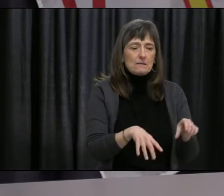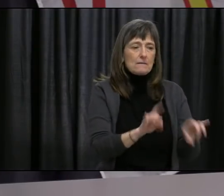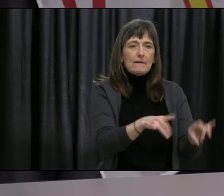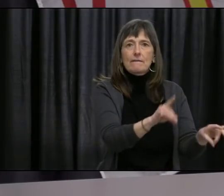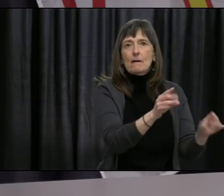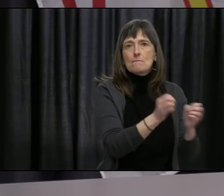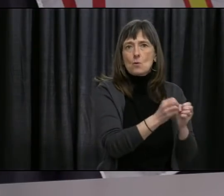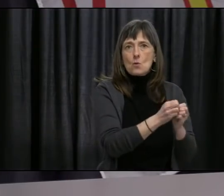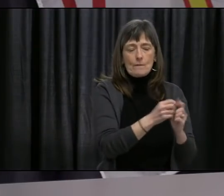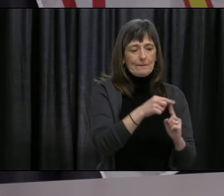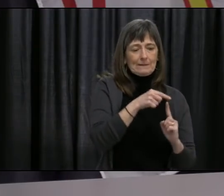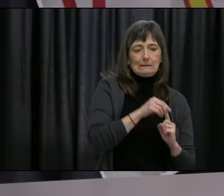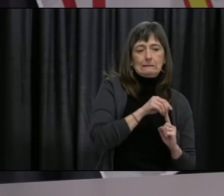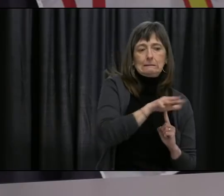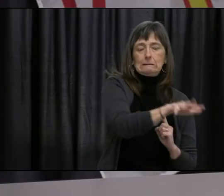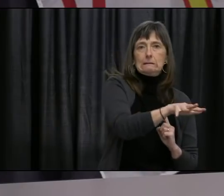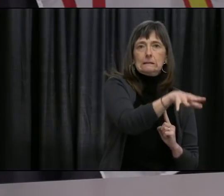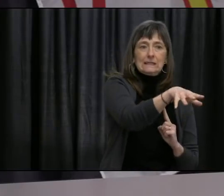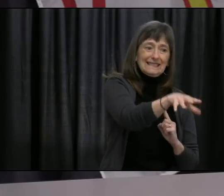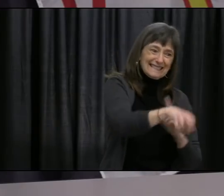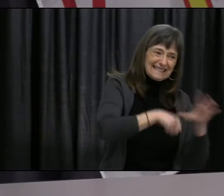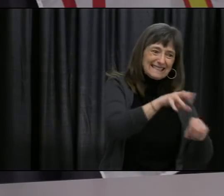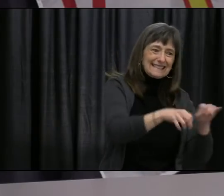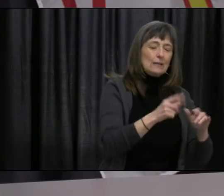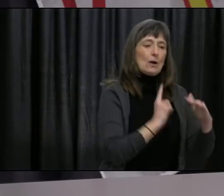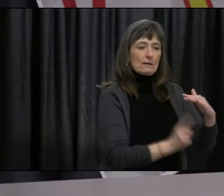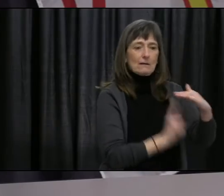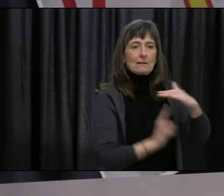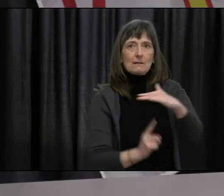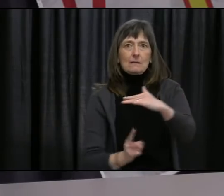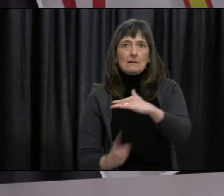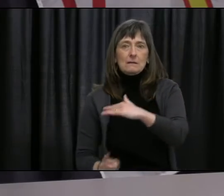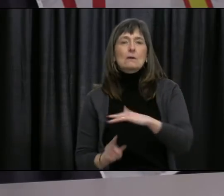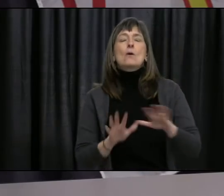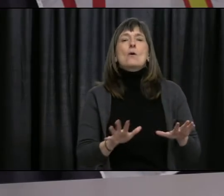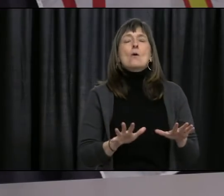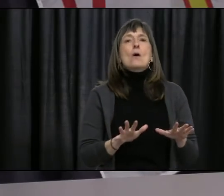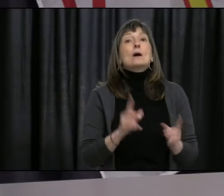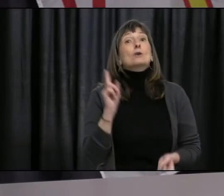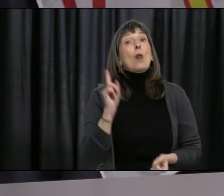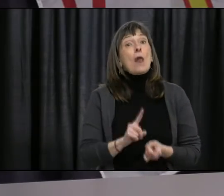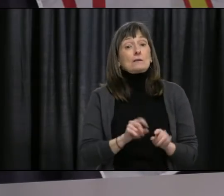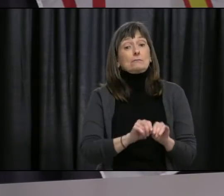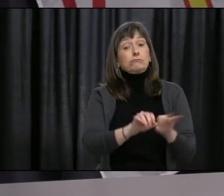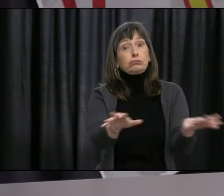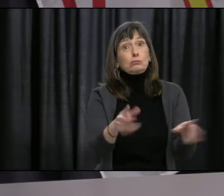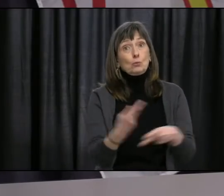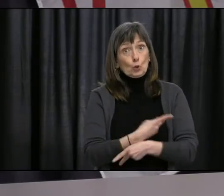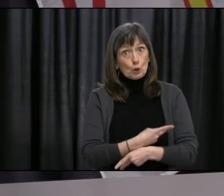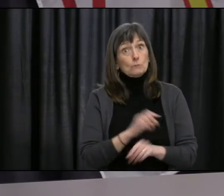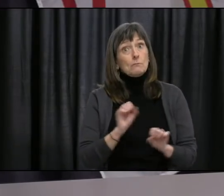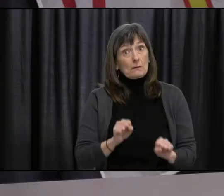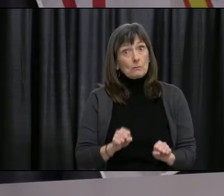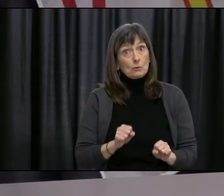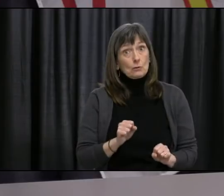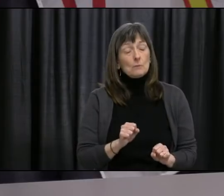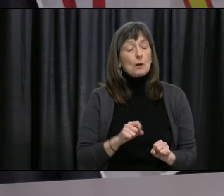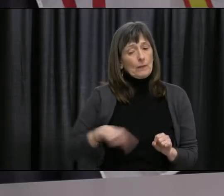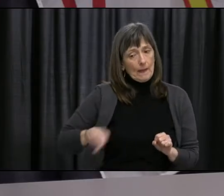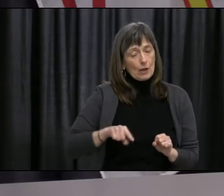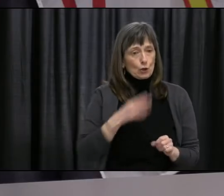And so we found those people, we got them out of the system, and we prevented them from spreading it to others. So